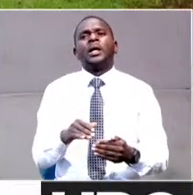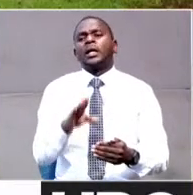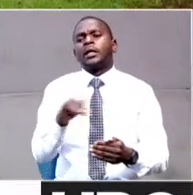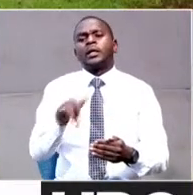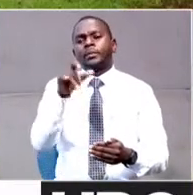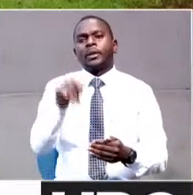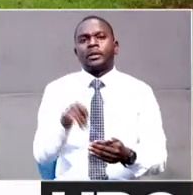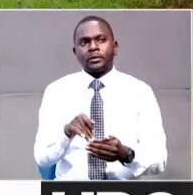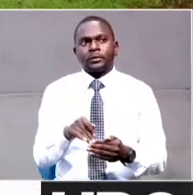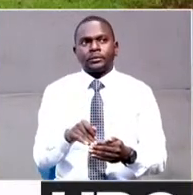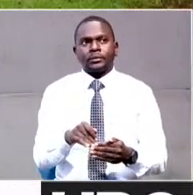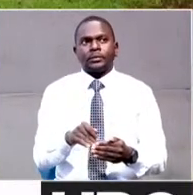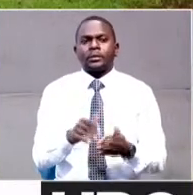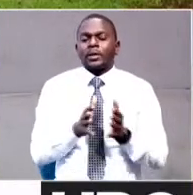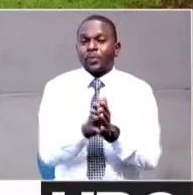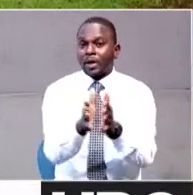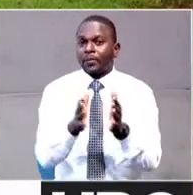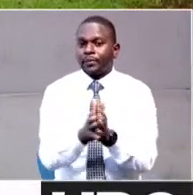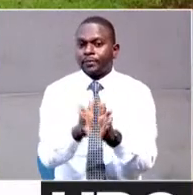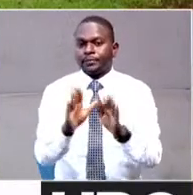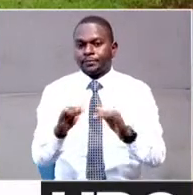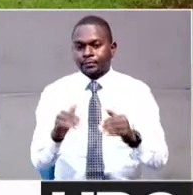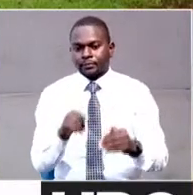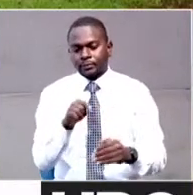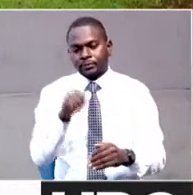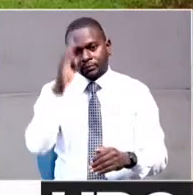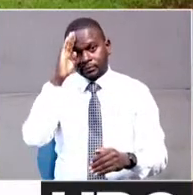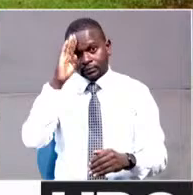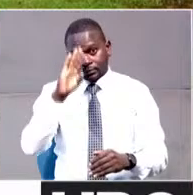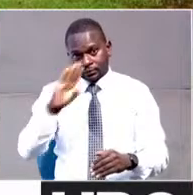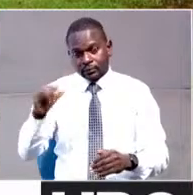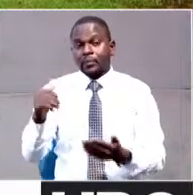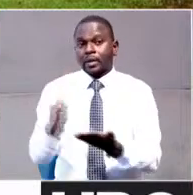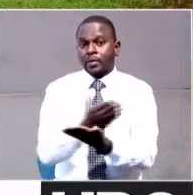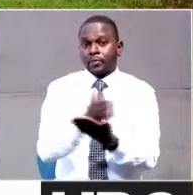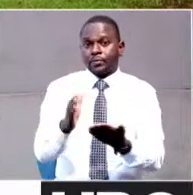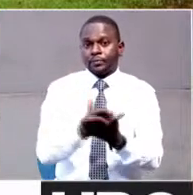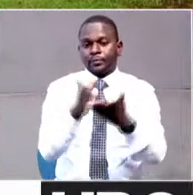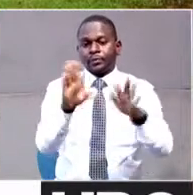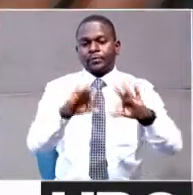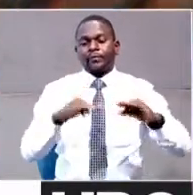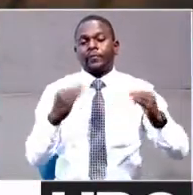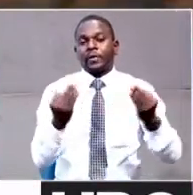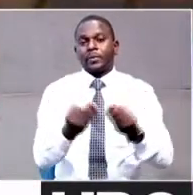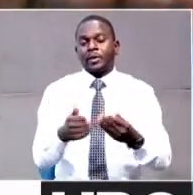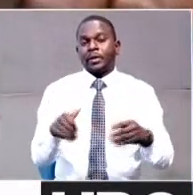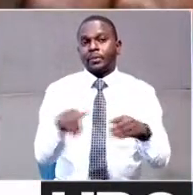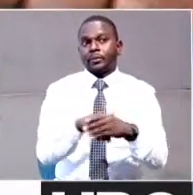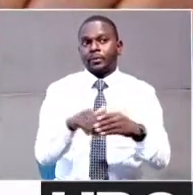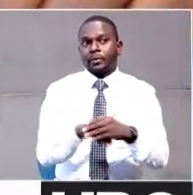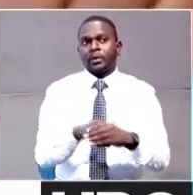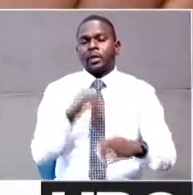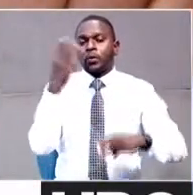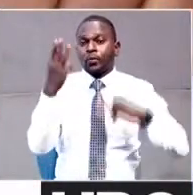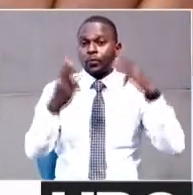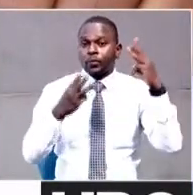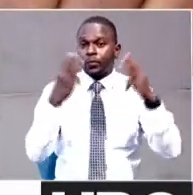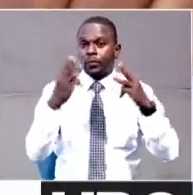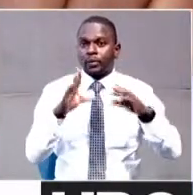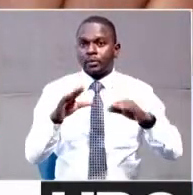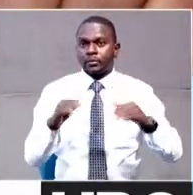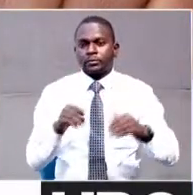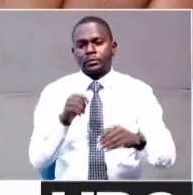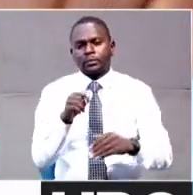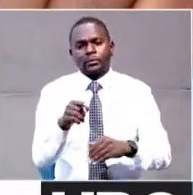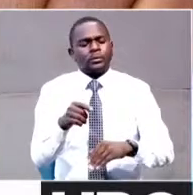me. Her ordeal was unknowingly being shared by her family members, who were worried, having